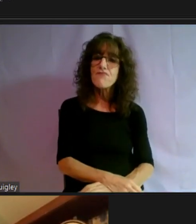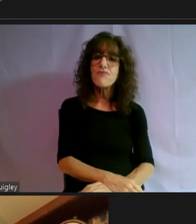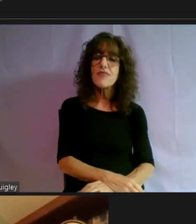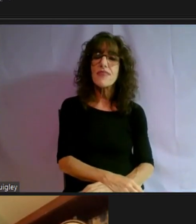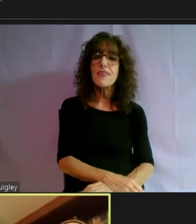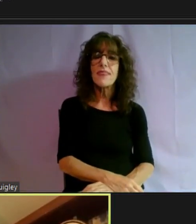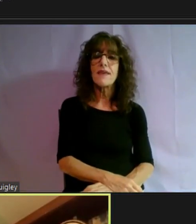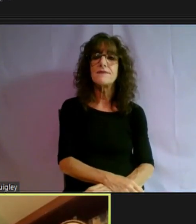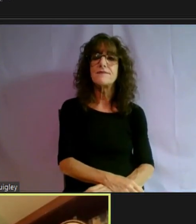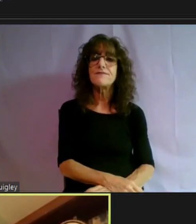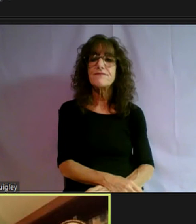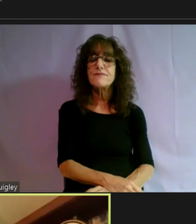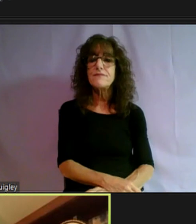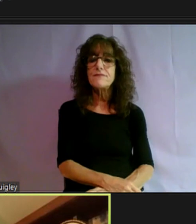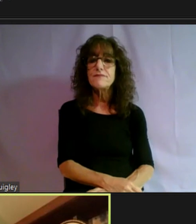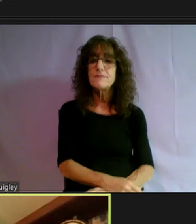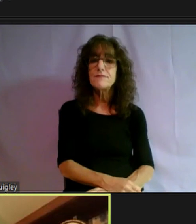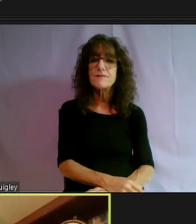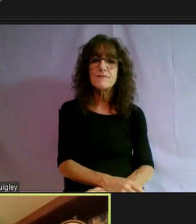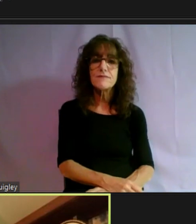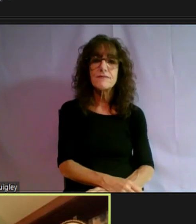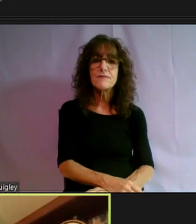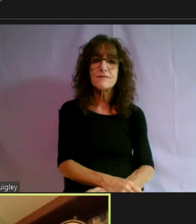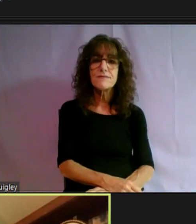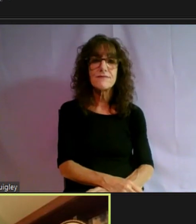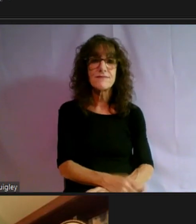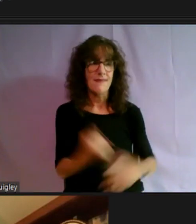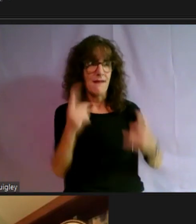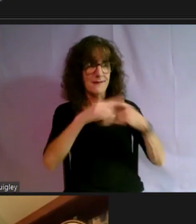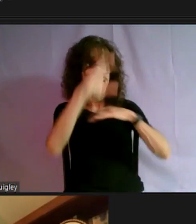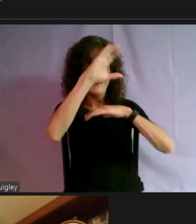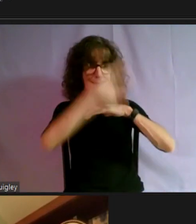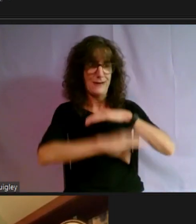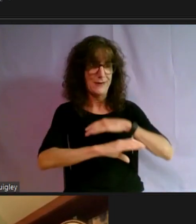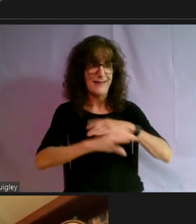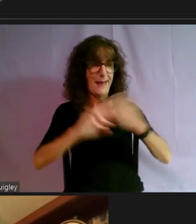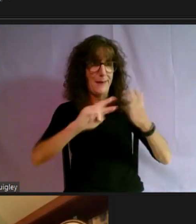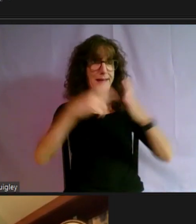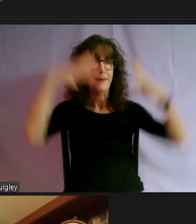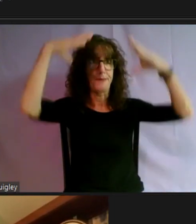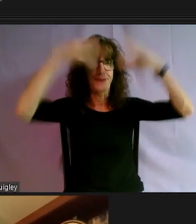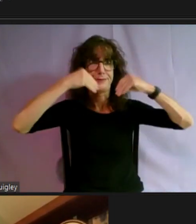right. Well, once the sun goes down, I don't have any lighting.